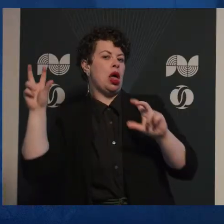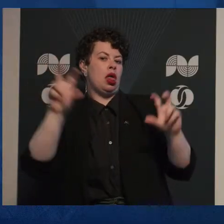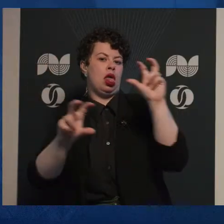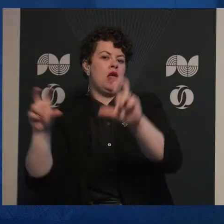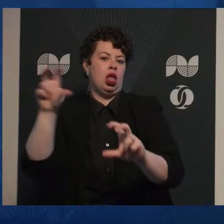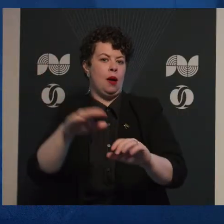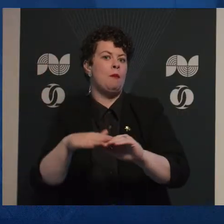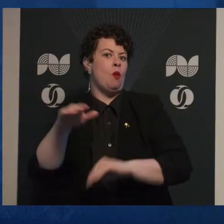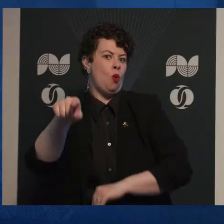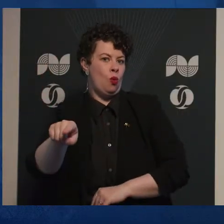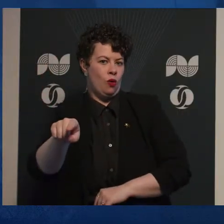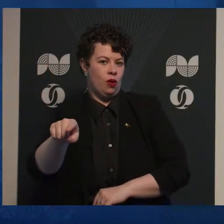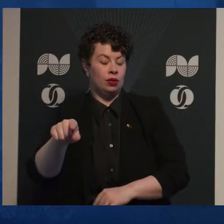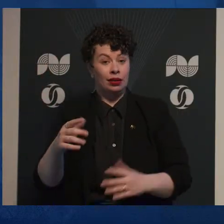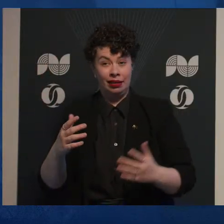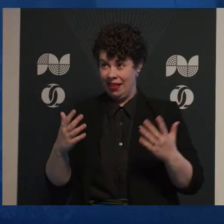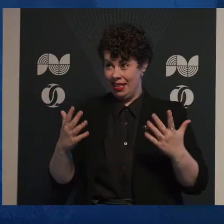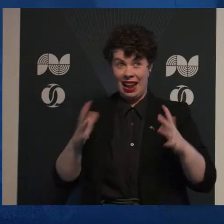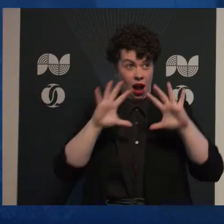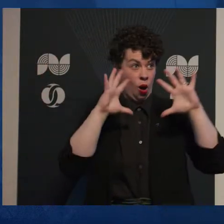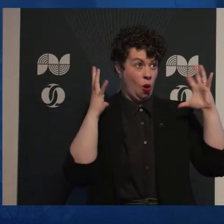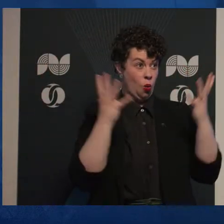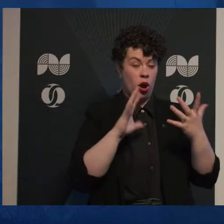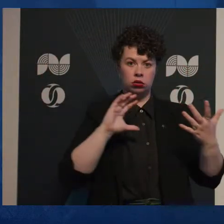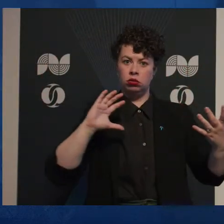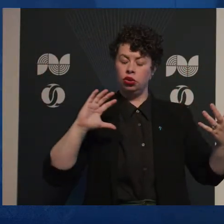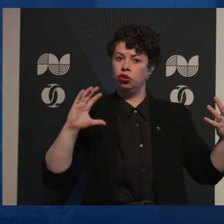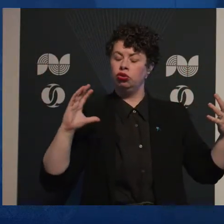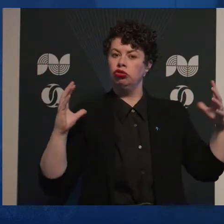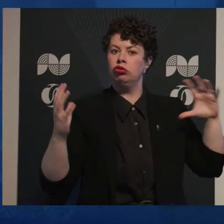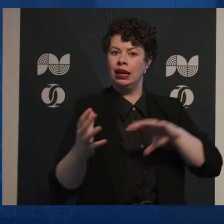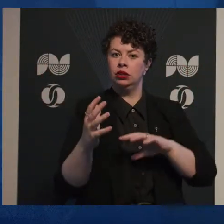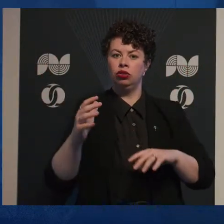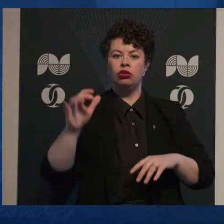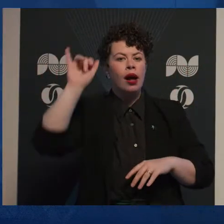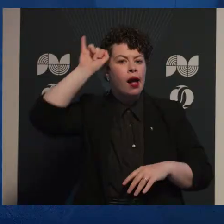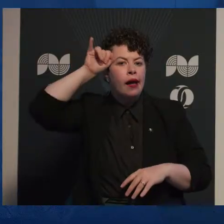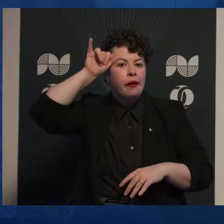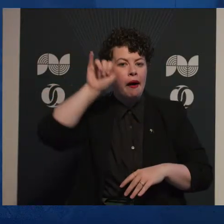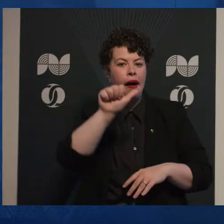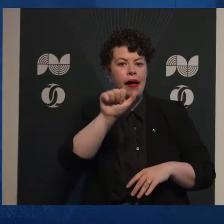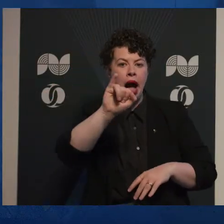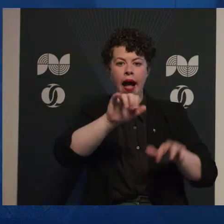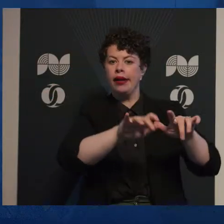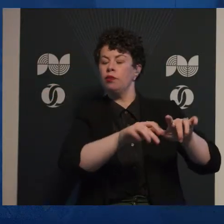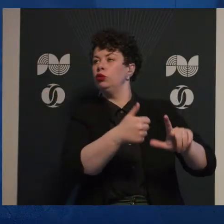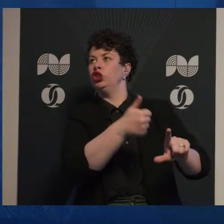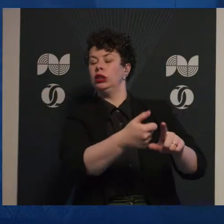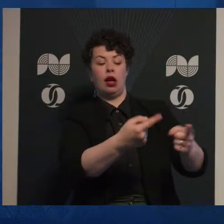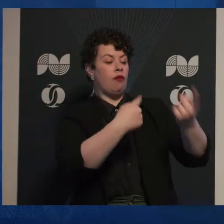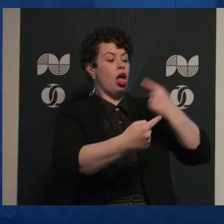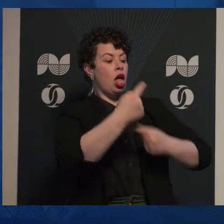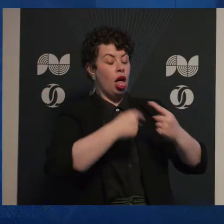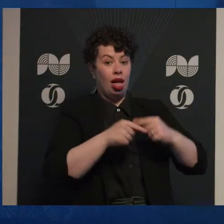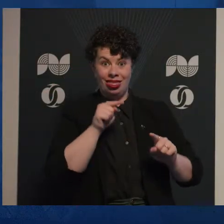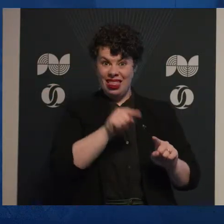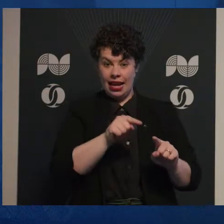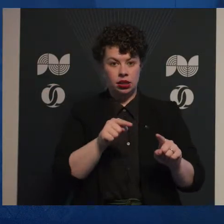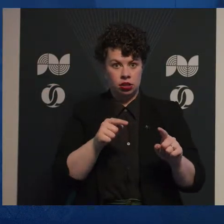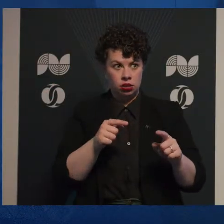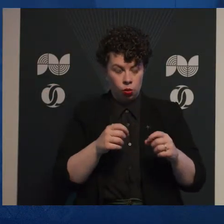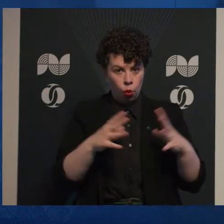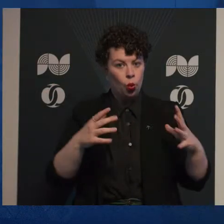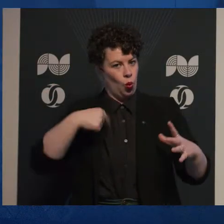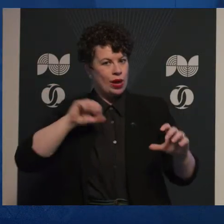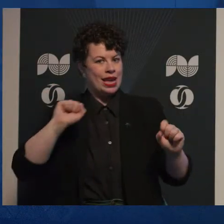the digital revolution with the AI, and the countries like Moldova need to prepare and make sure that we can participate in that. And of